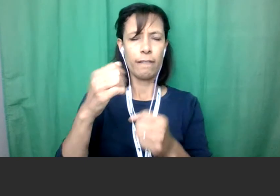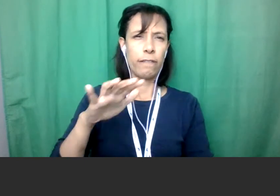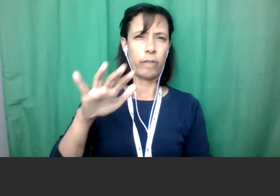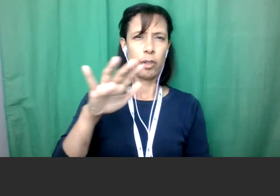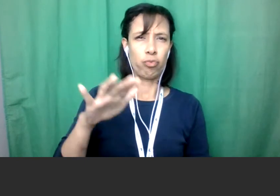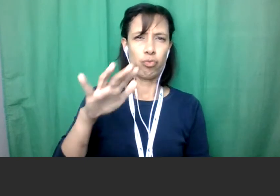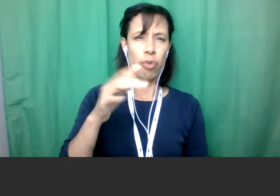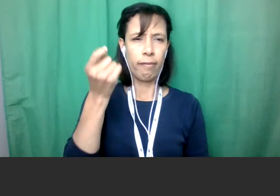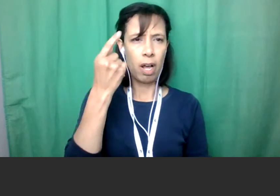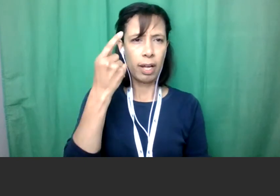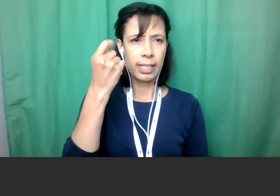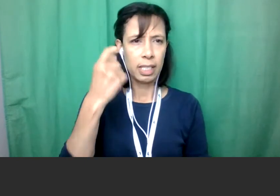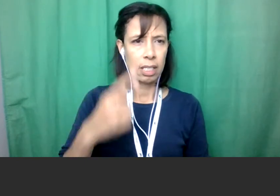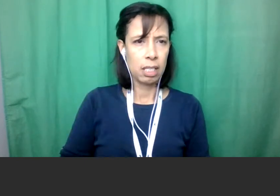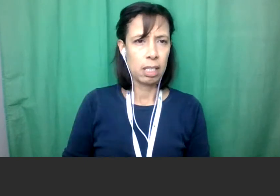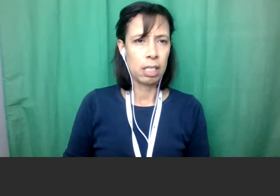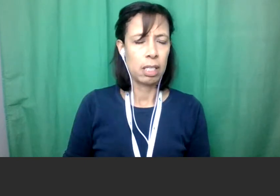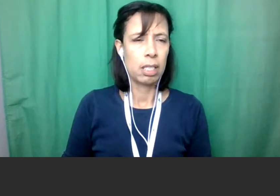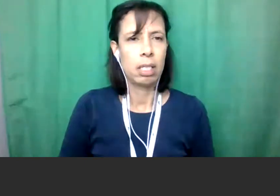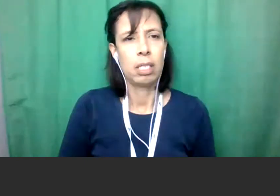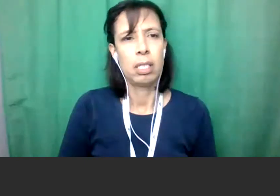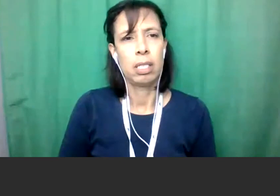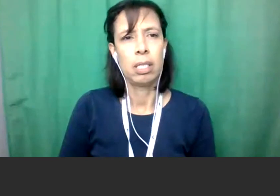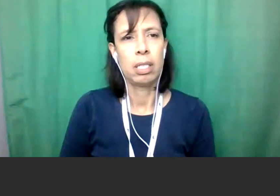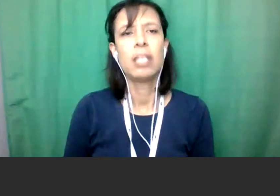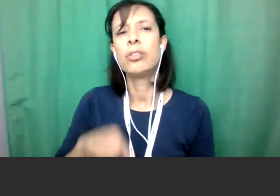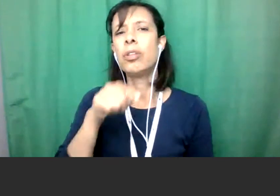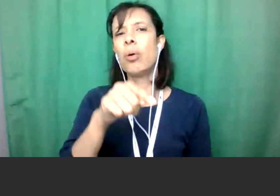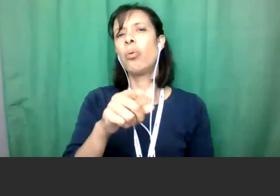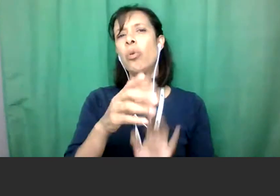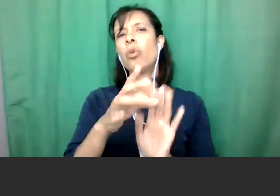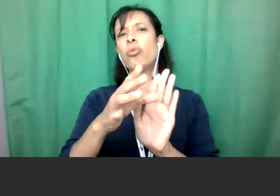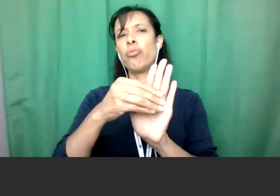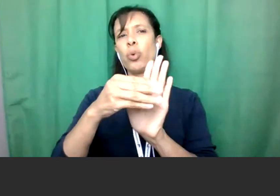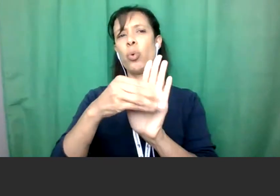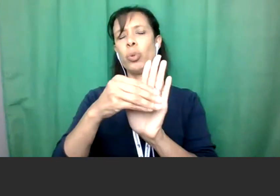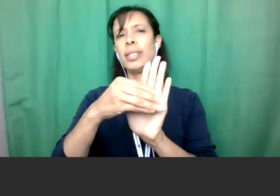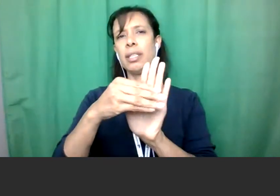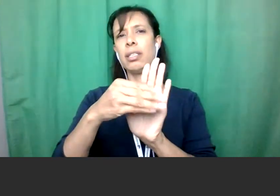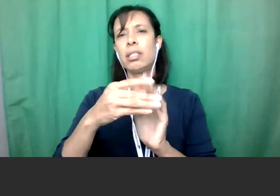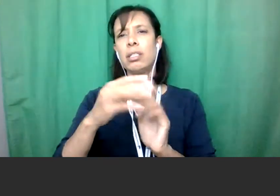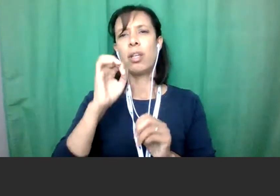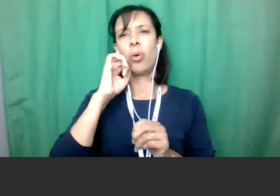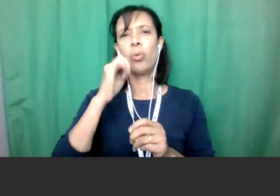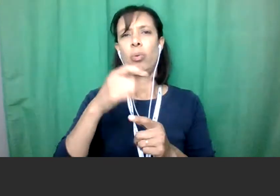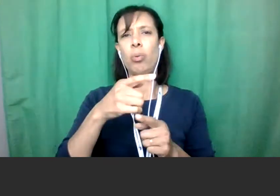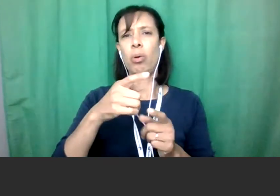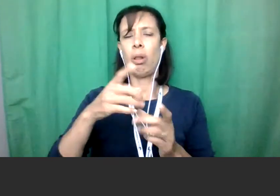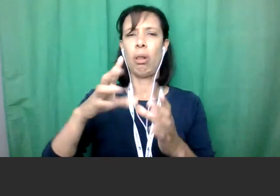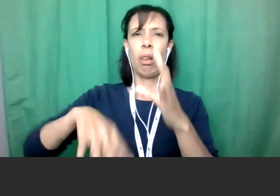Ah, yes, but Georgia can see it. Great. So I am recording this, and I can send that around.